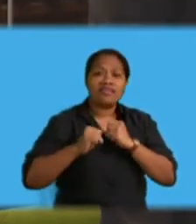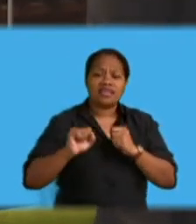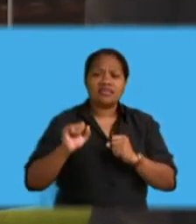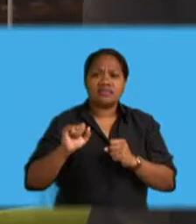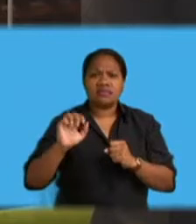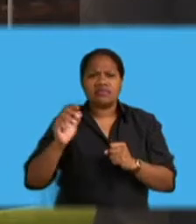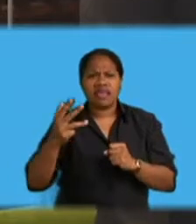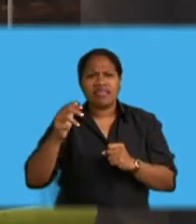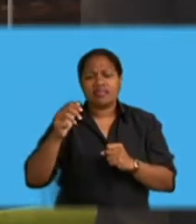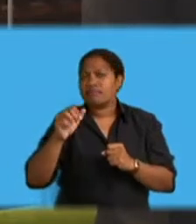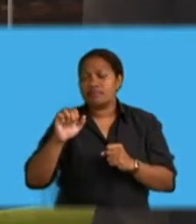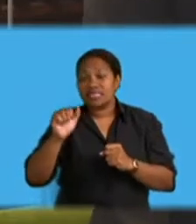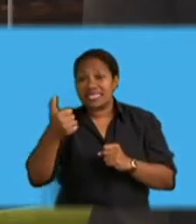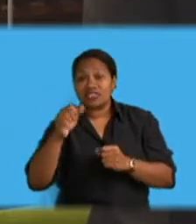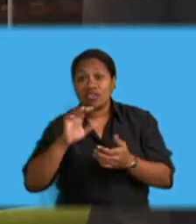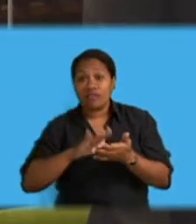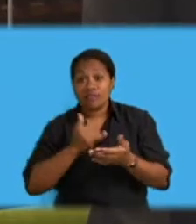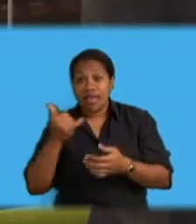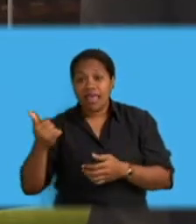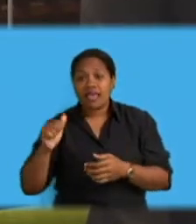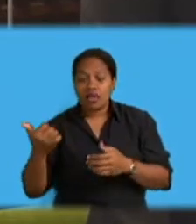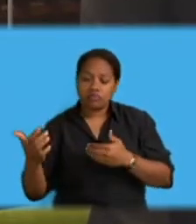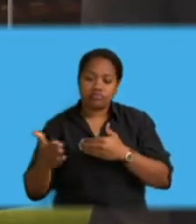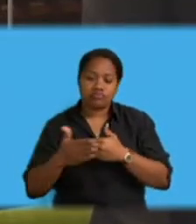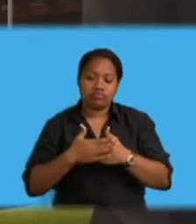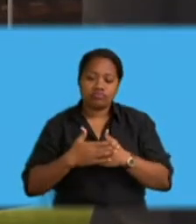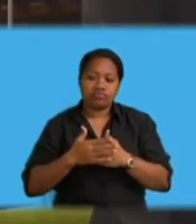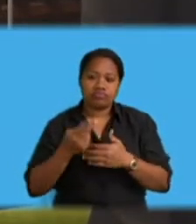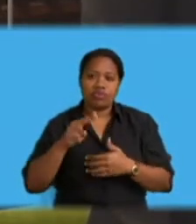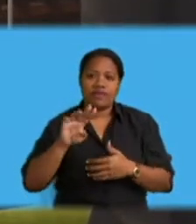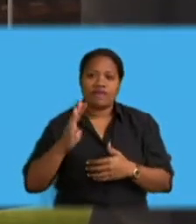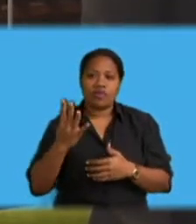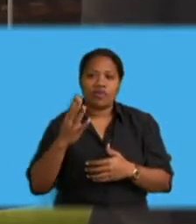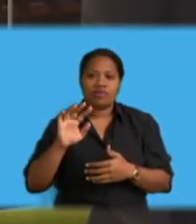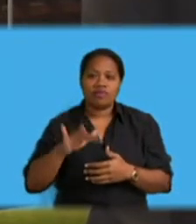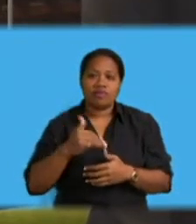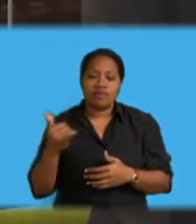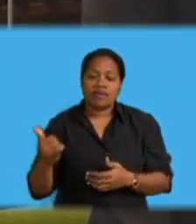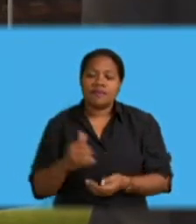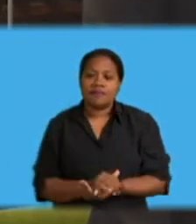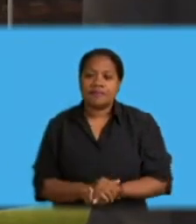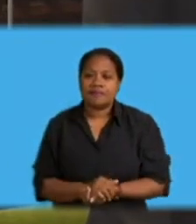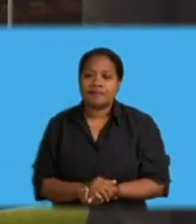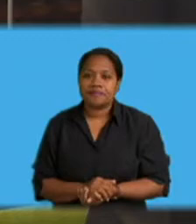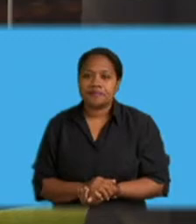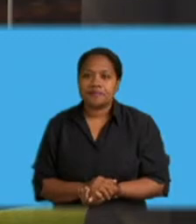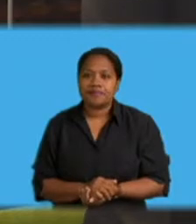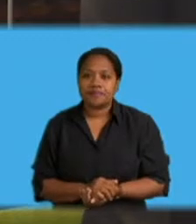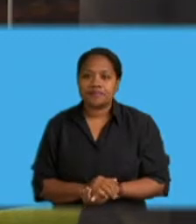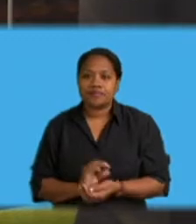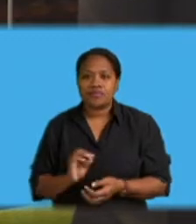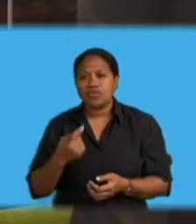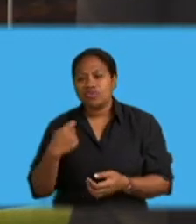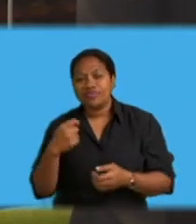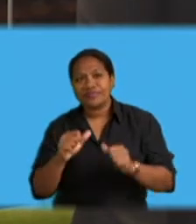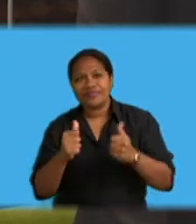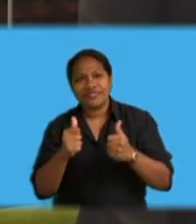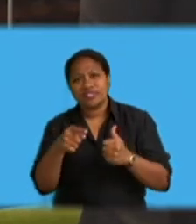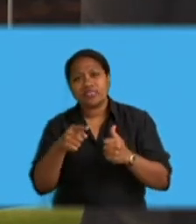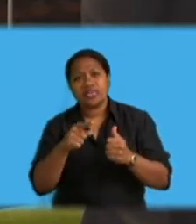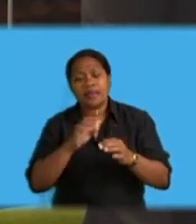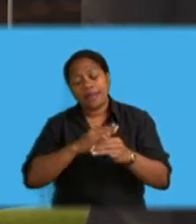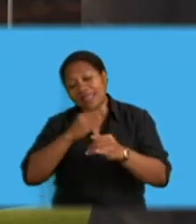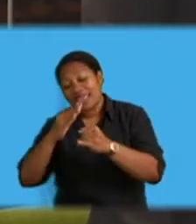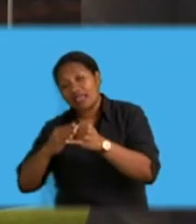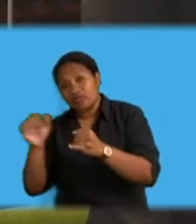closed on Wednesday, 24th of May. The tender evaluation and award of contracts is expected to be completed by the end of June, and construction works